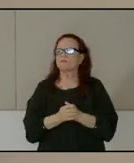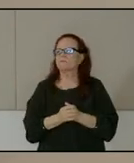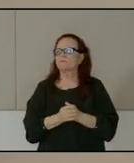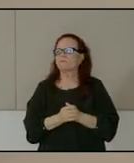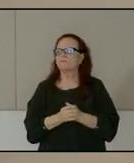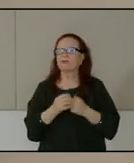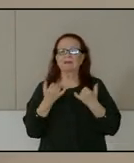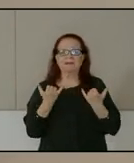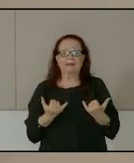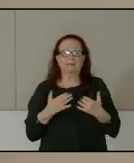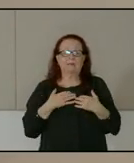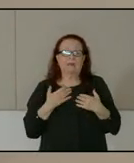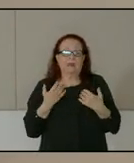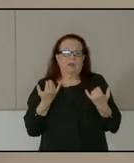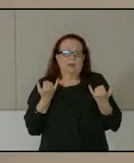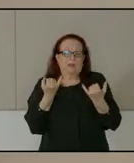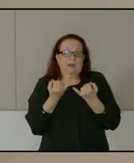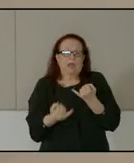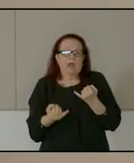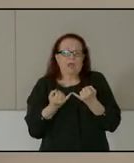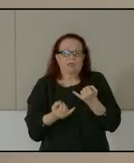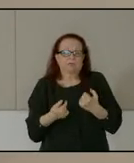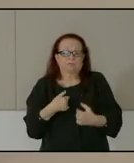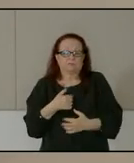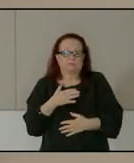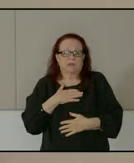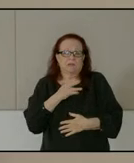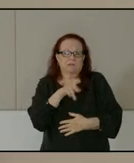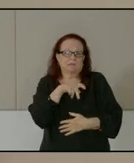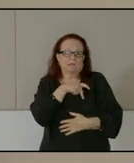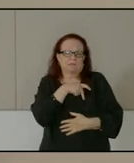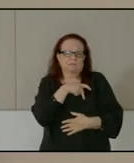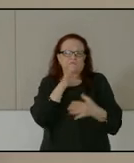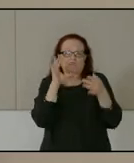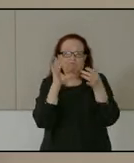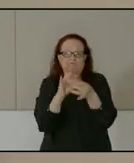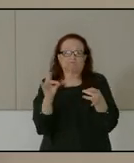close with a personal remark.